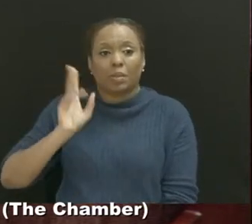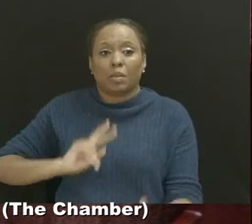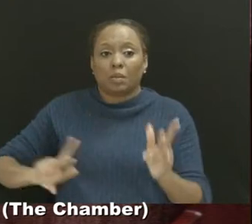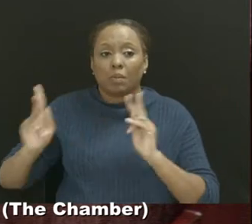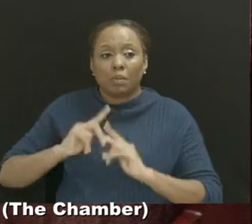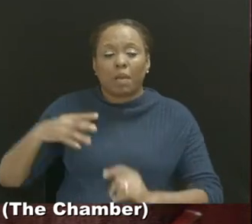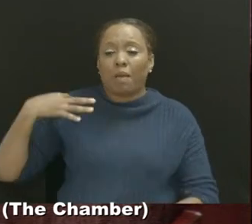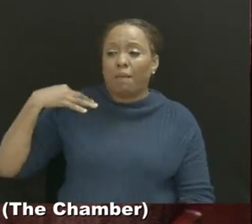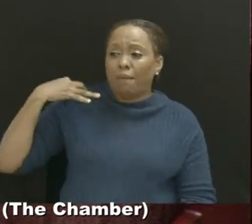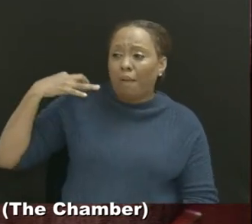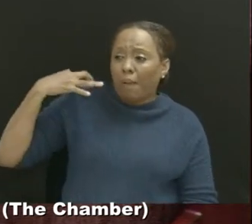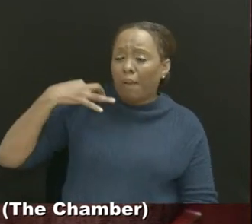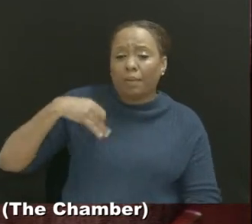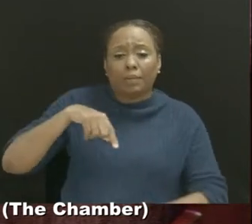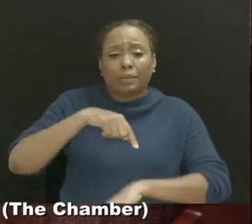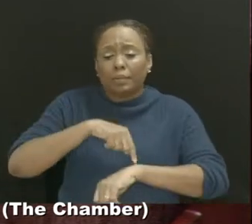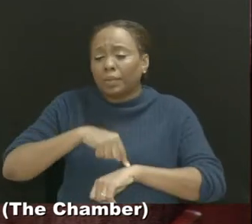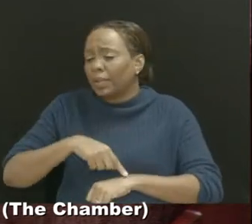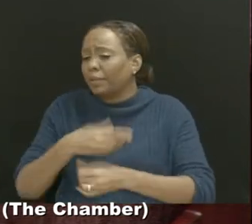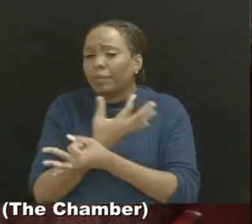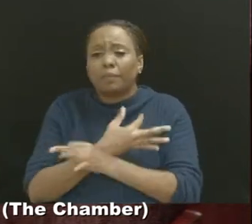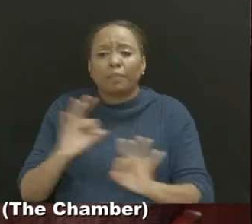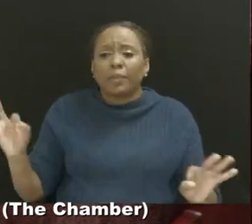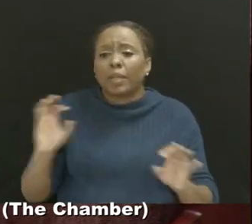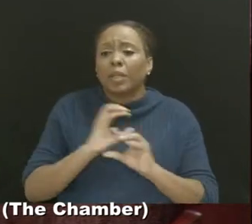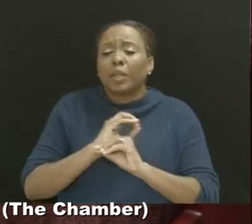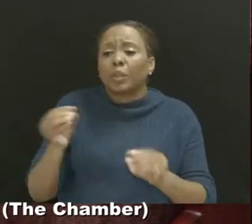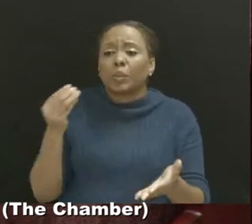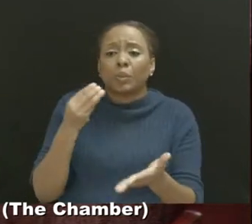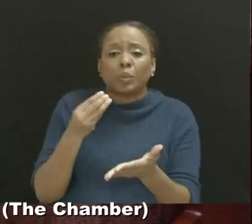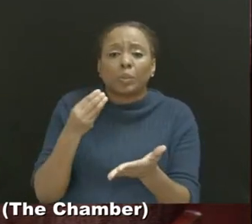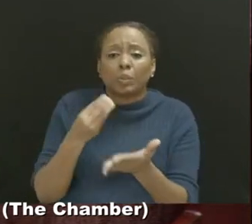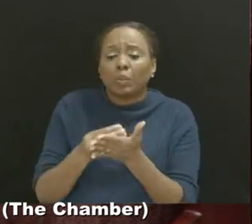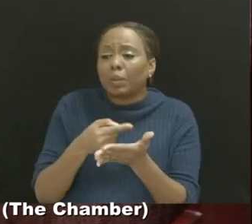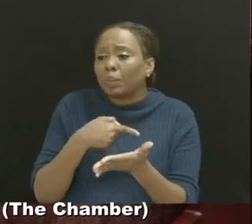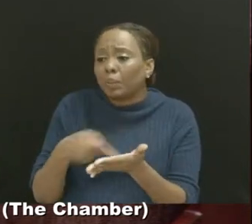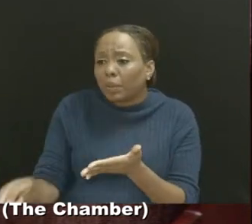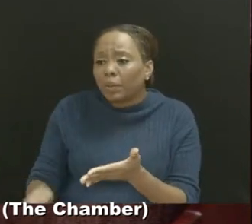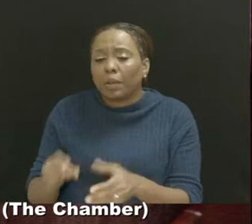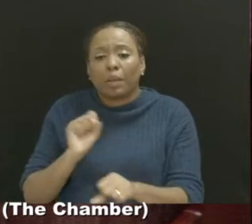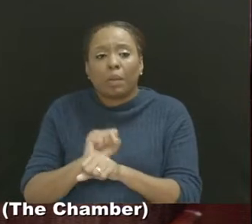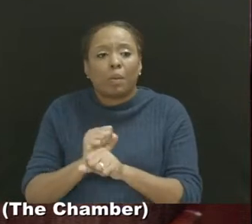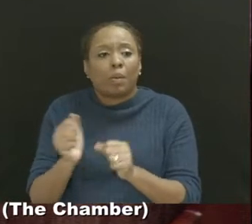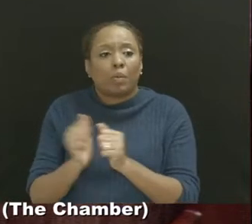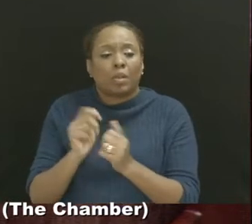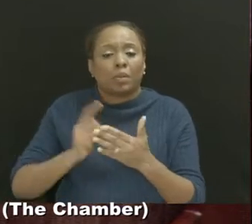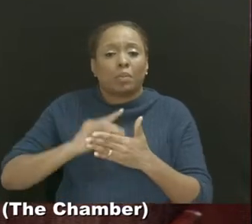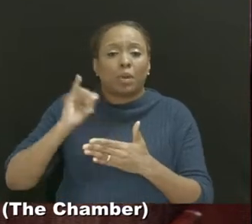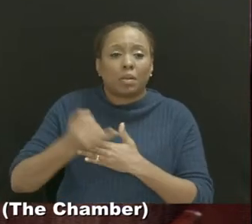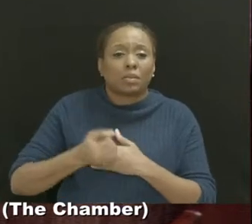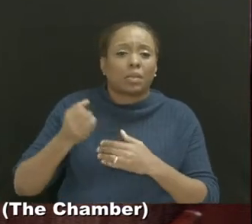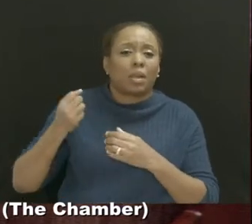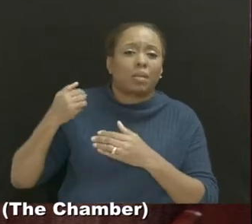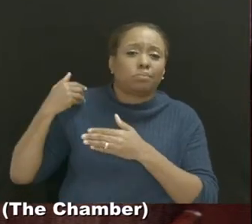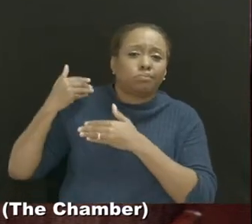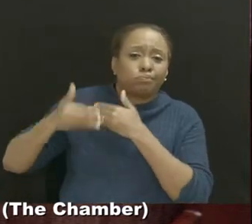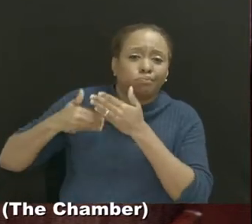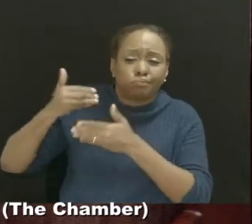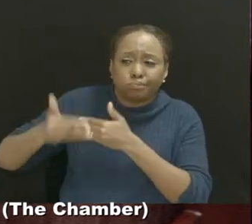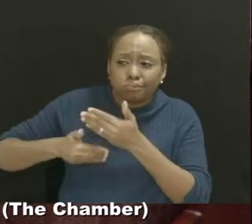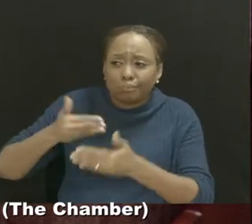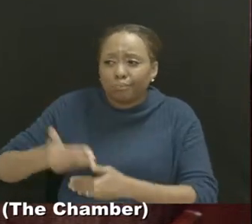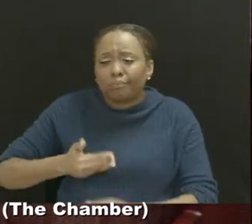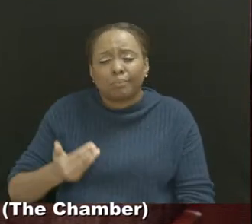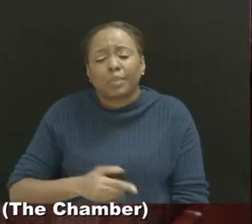they volunteered their time for free. They worked with the Heart of Barbados Project for those years, and it was a kind of explosion that I have